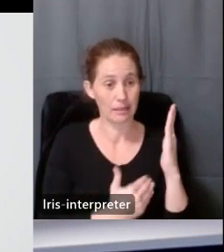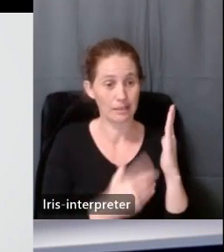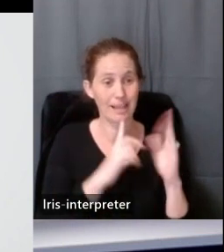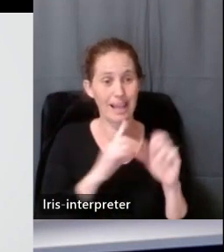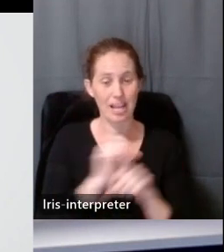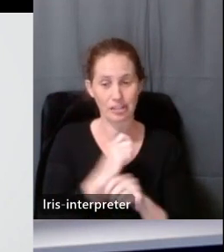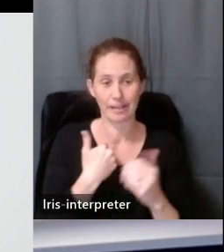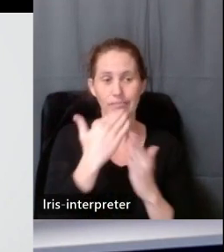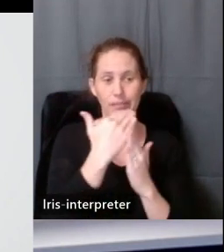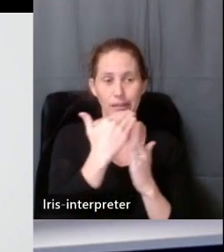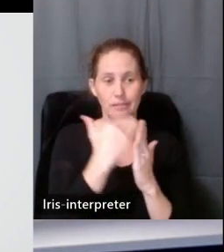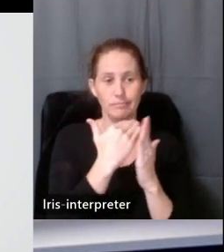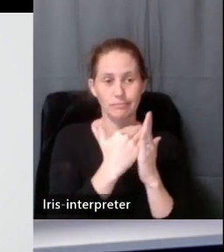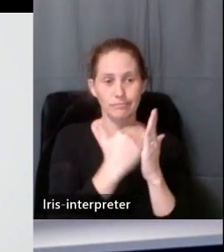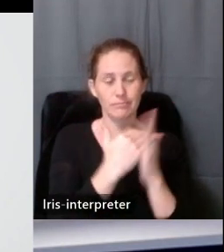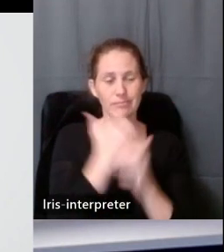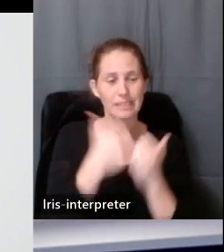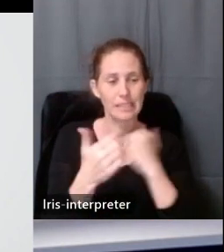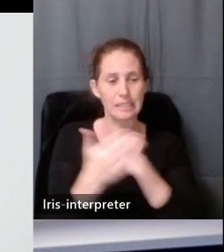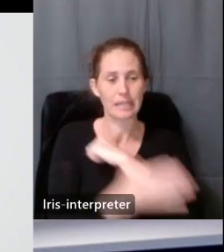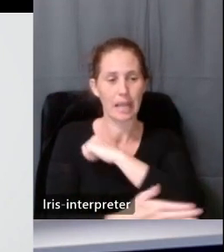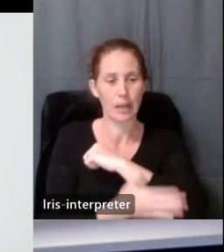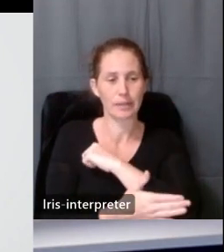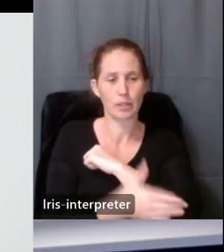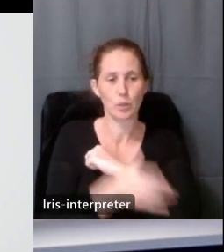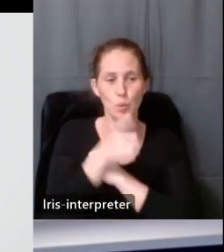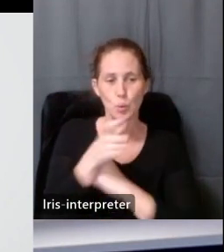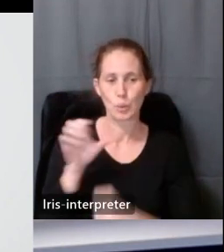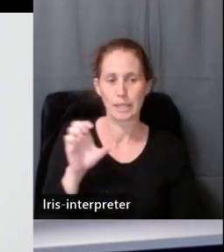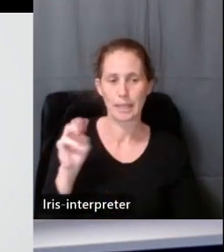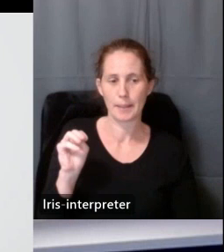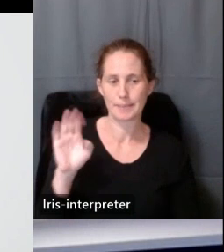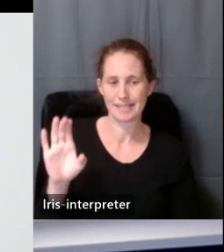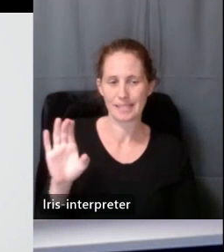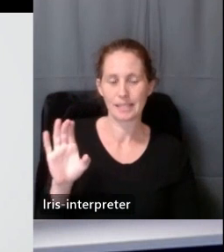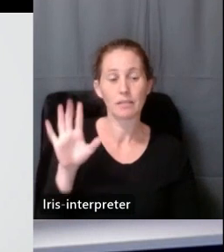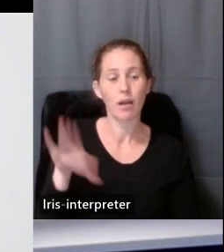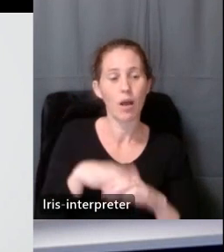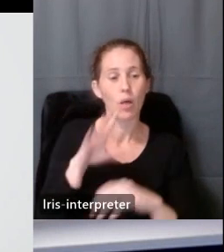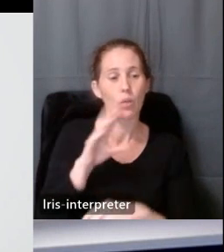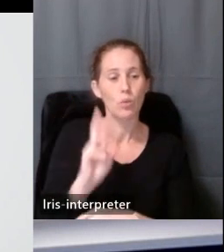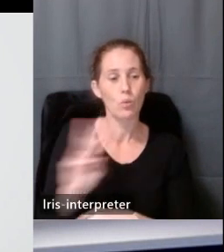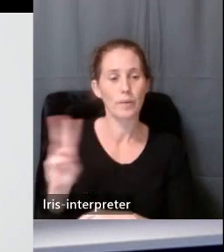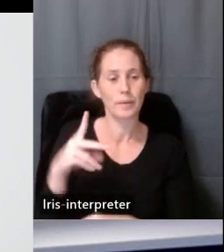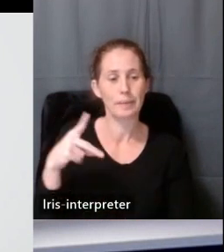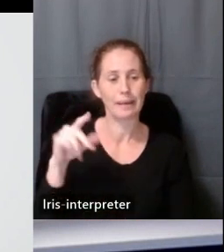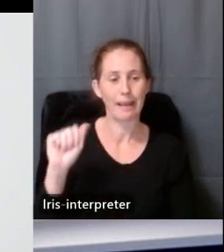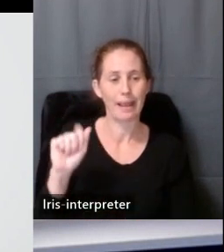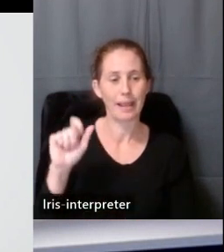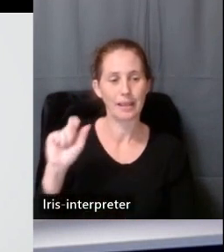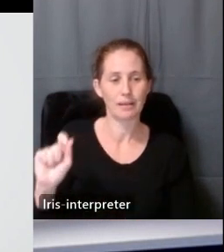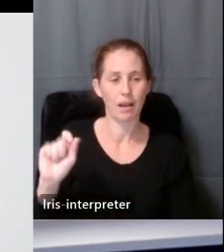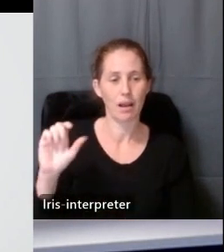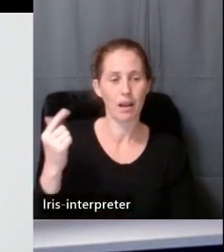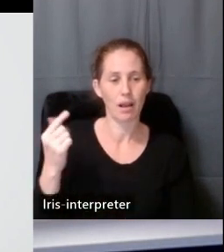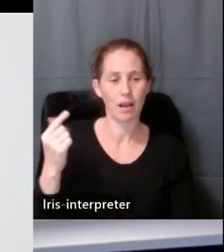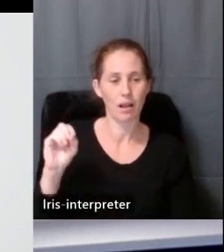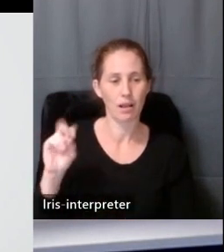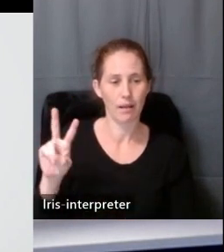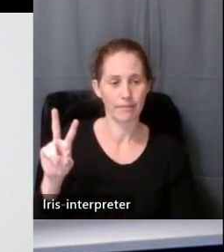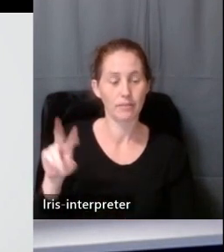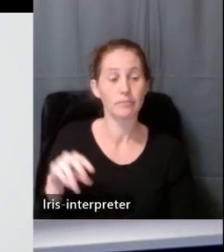have a listing of each county's EMC at the website pa.gov. So